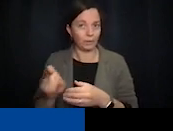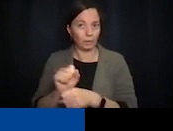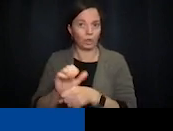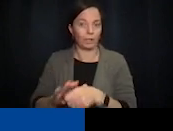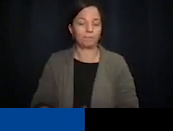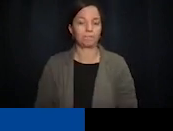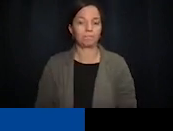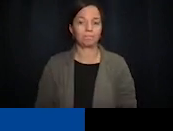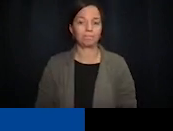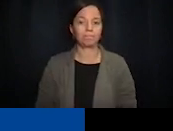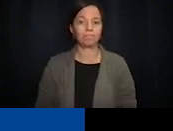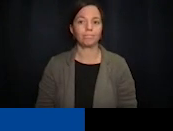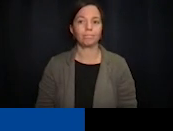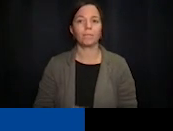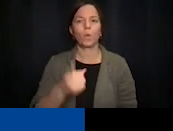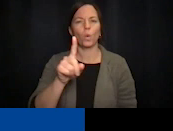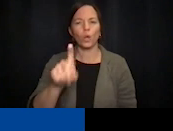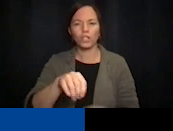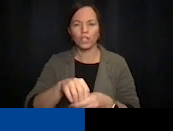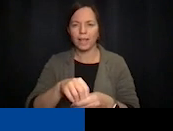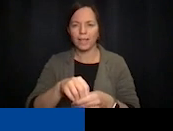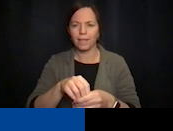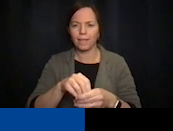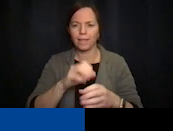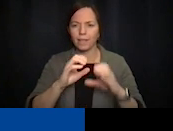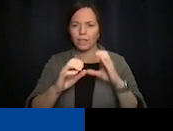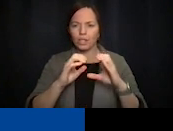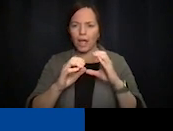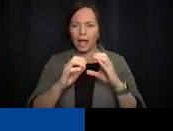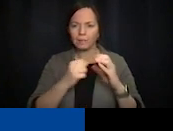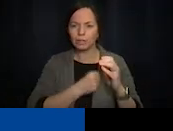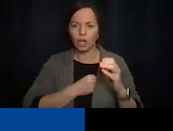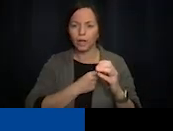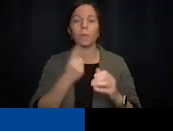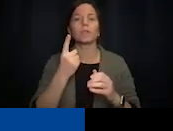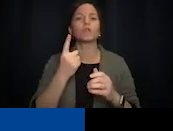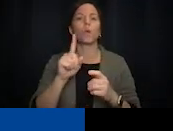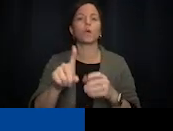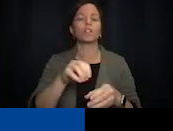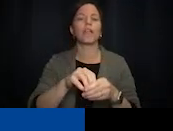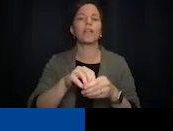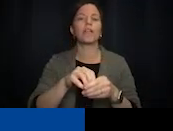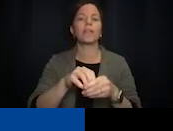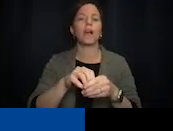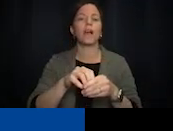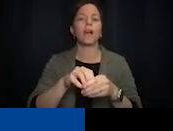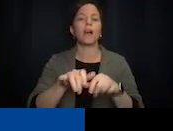Sure. There was a question in the chat. Well, I'm sorry, I didn't mean to do that. There was a question in the chat